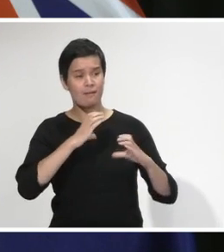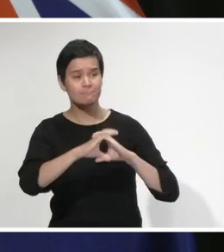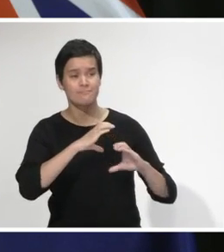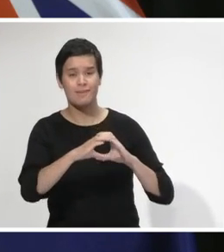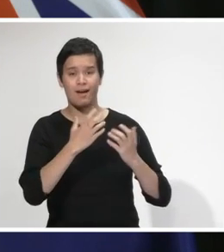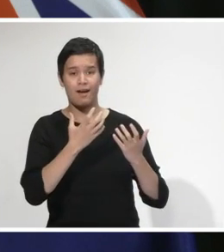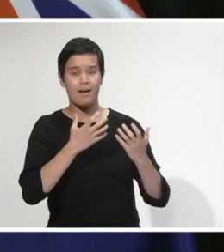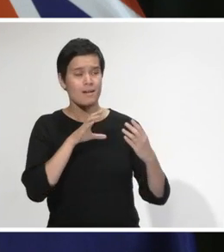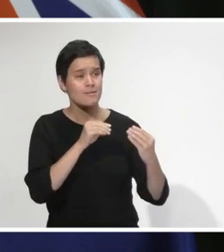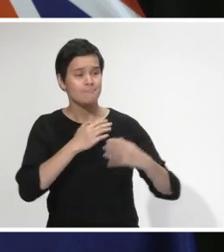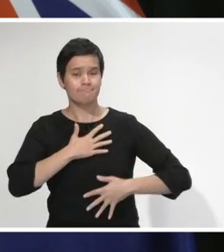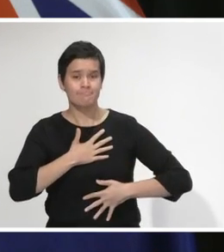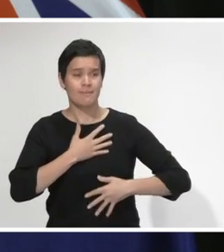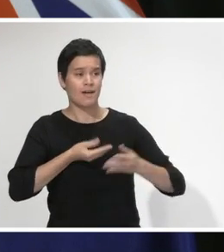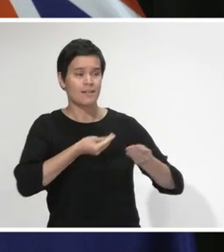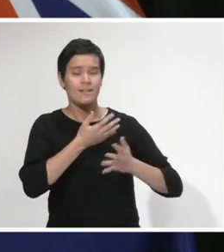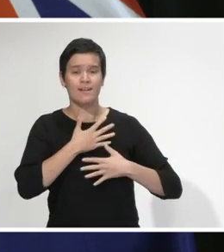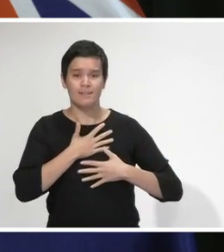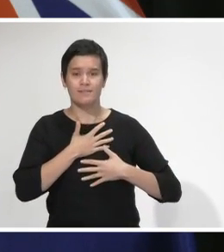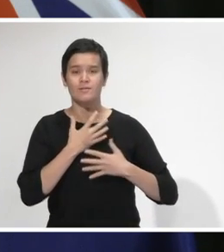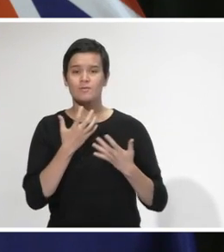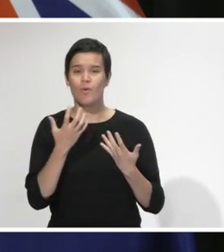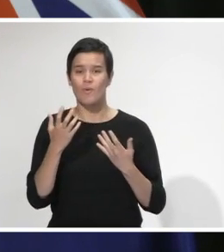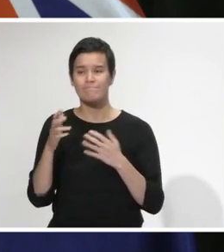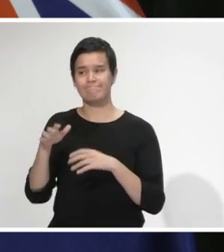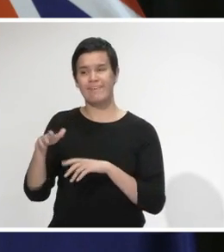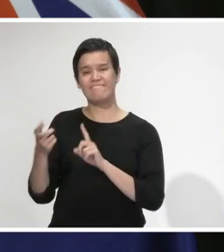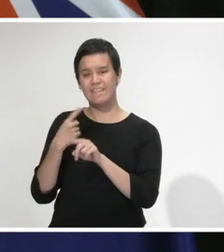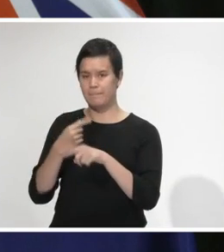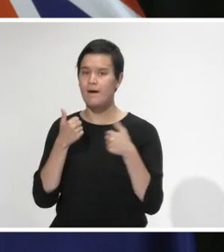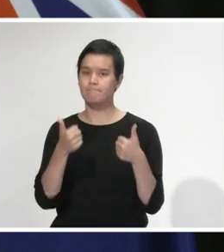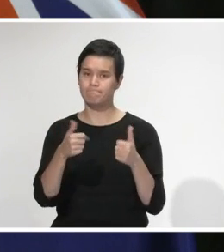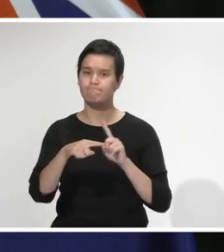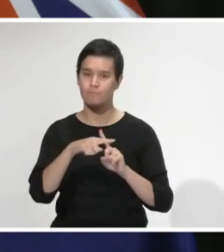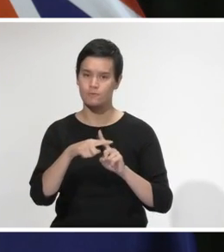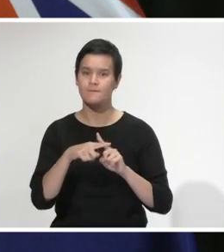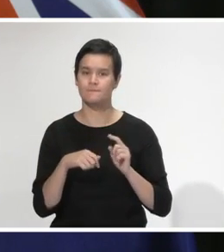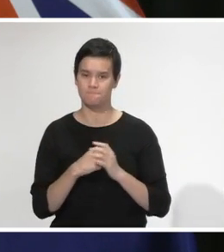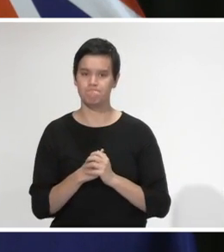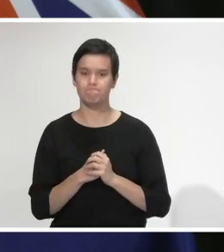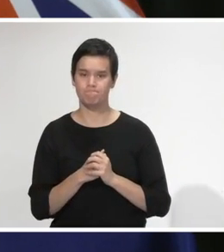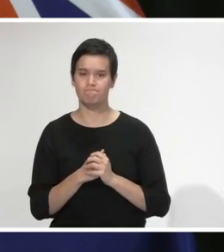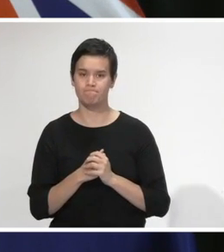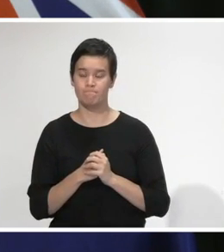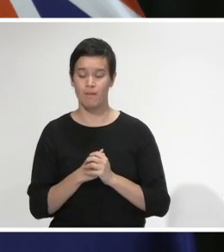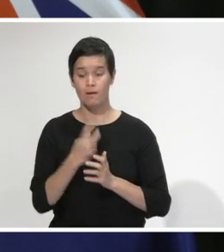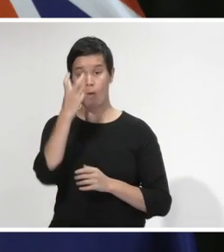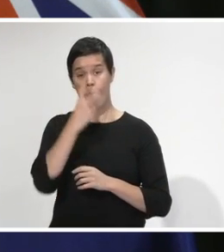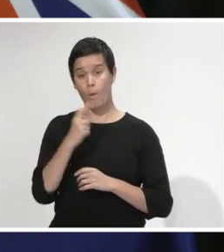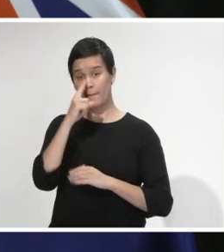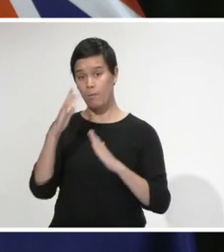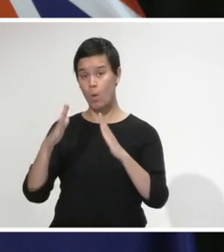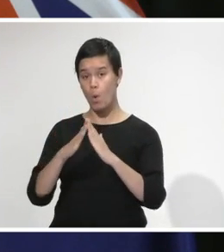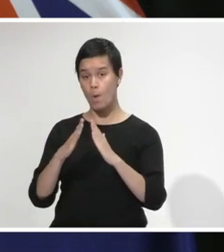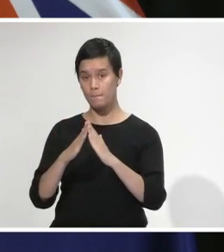residential care settings and facilities are very vulnerable. The populations there are very vulnerable if